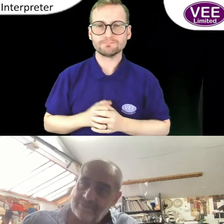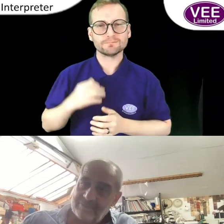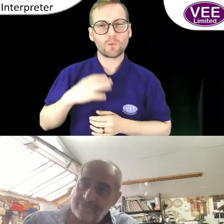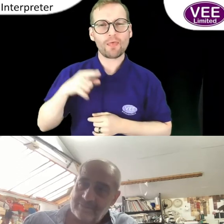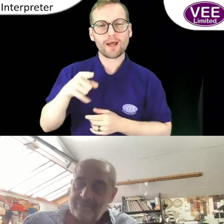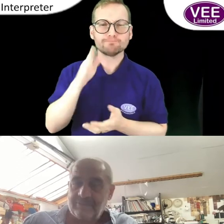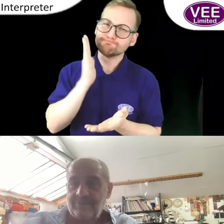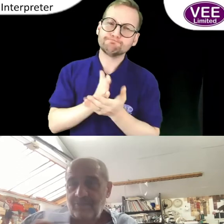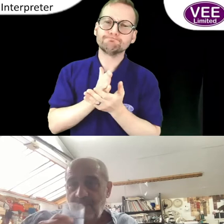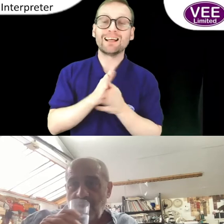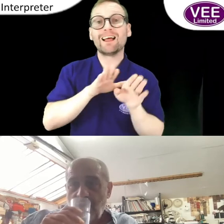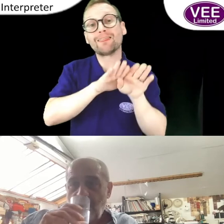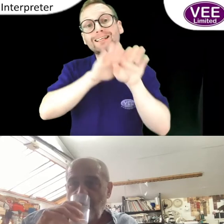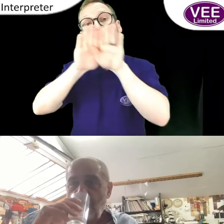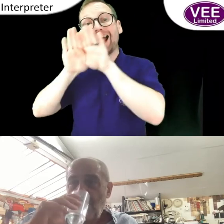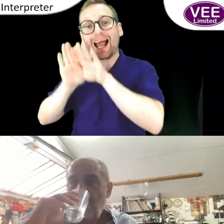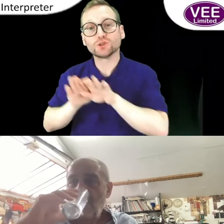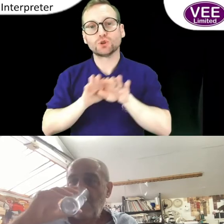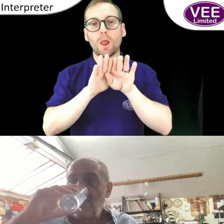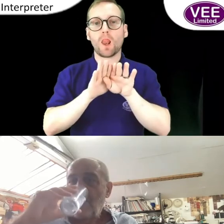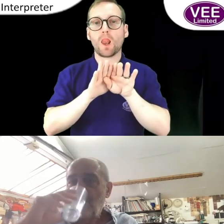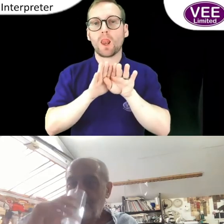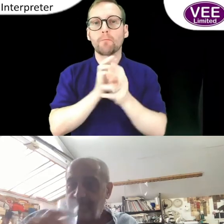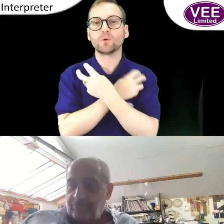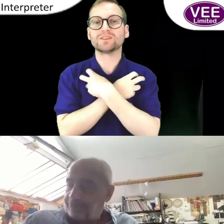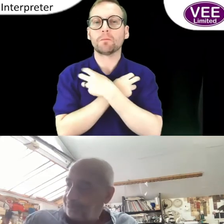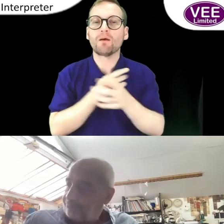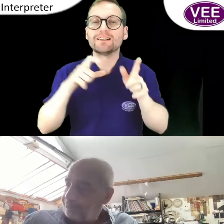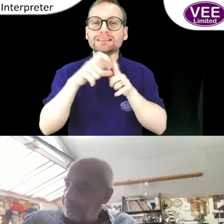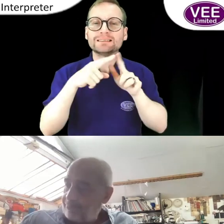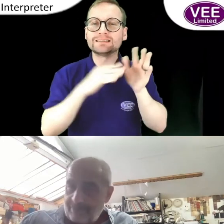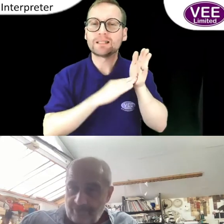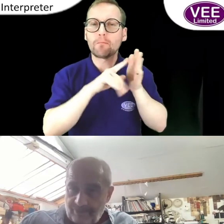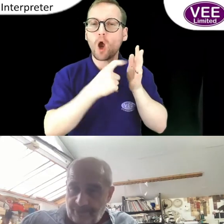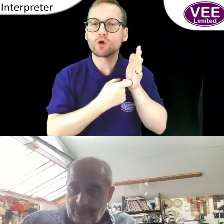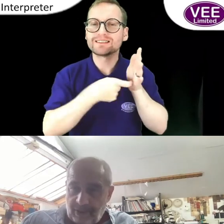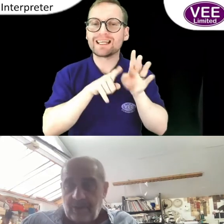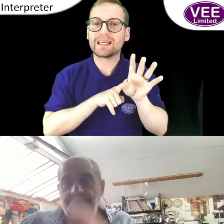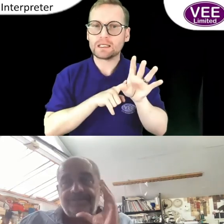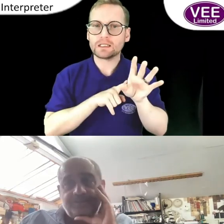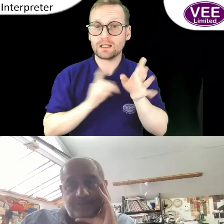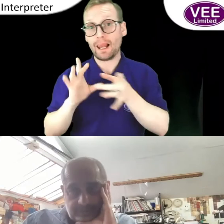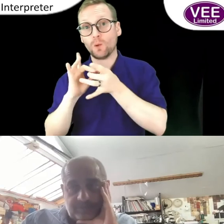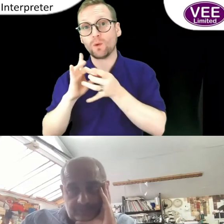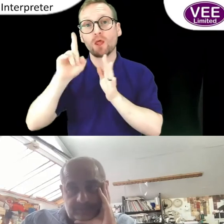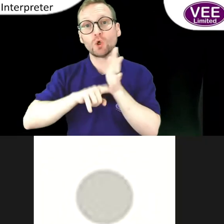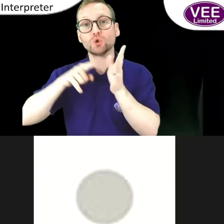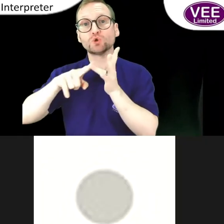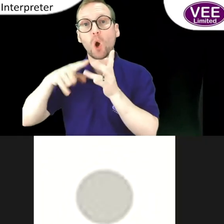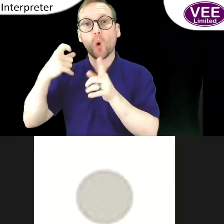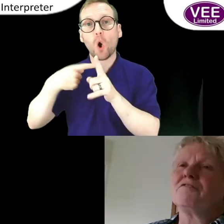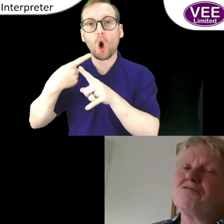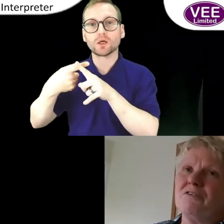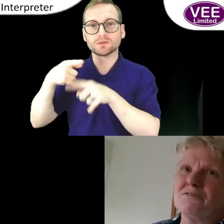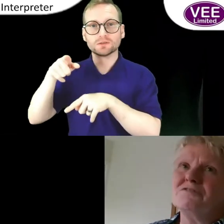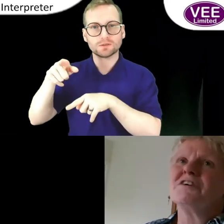National Museum of Democracy, the association with Joe Cox, and I'm